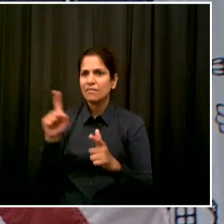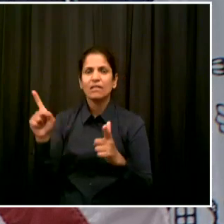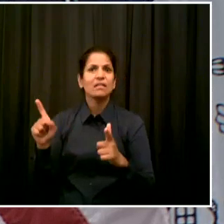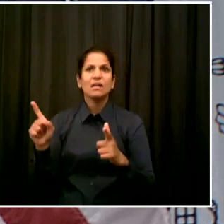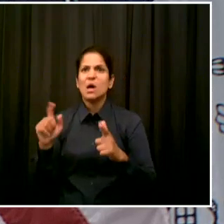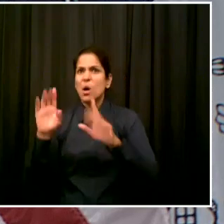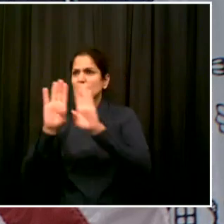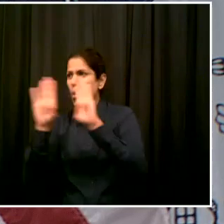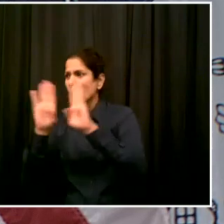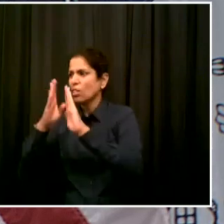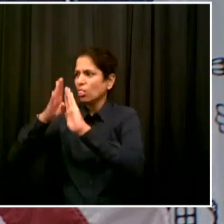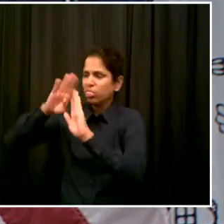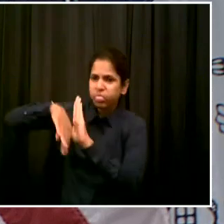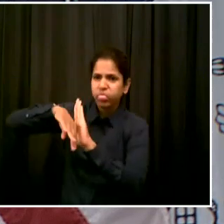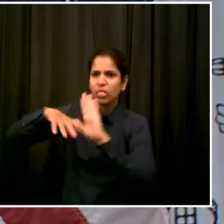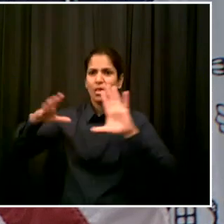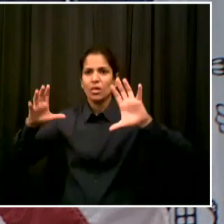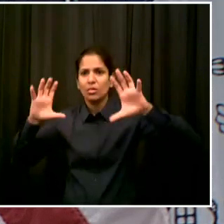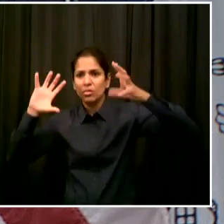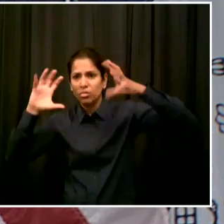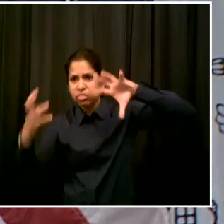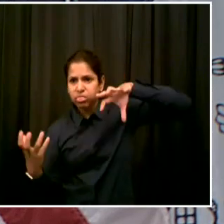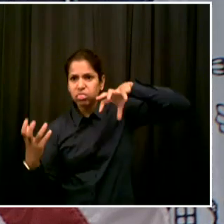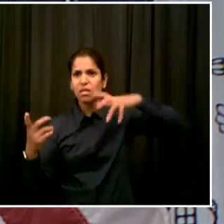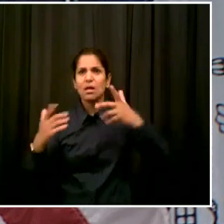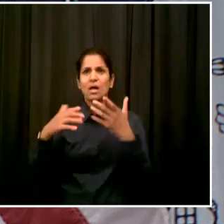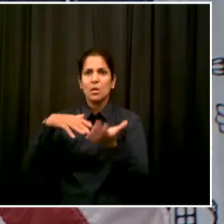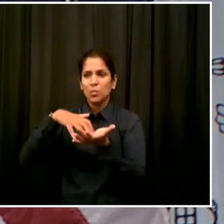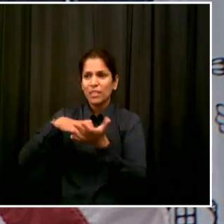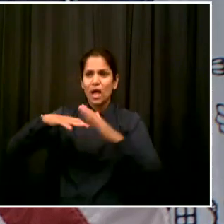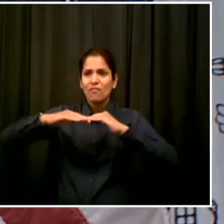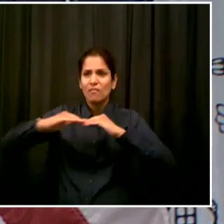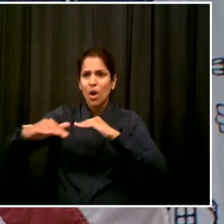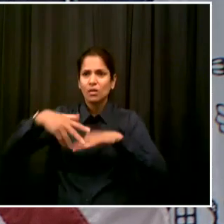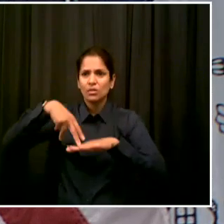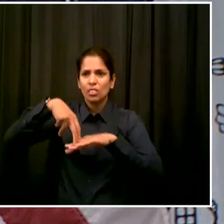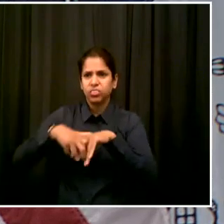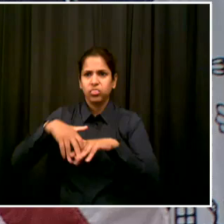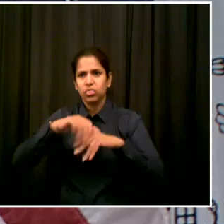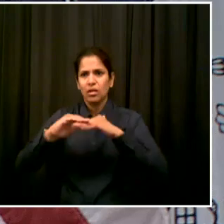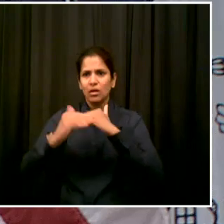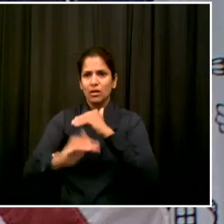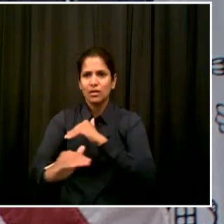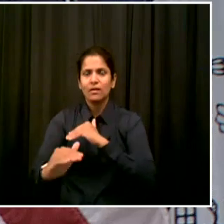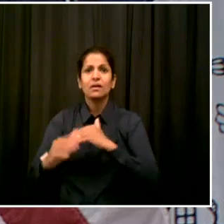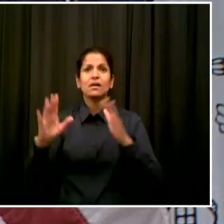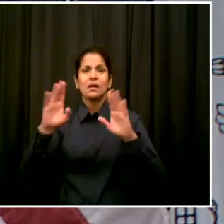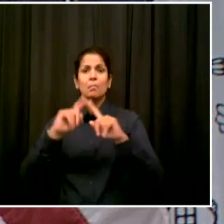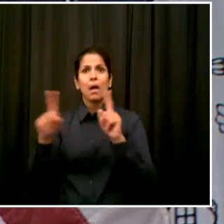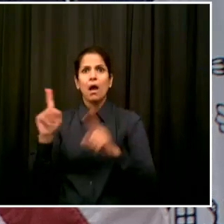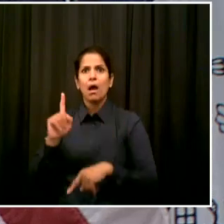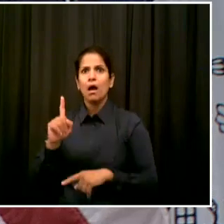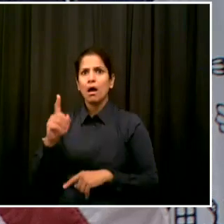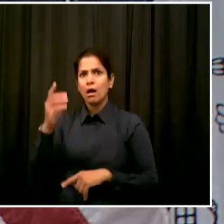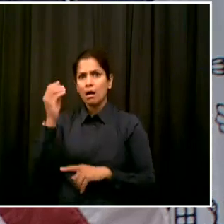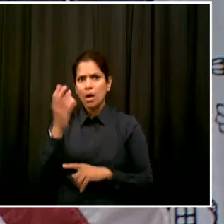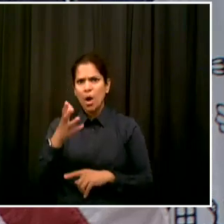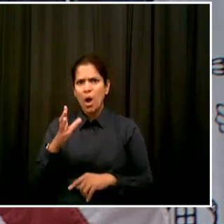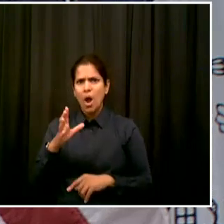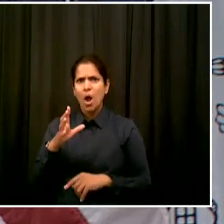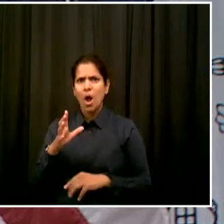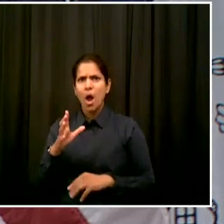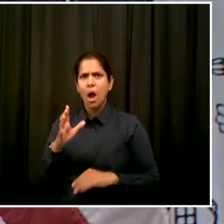code. The DOB has a dubious reputation as being one of the city's most